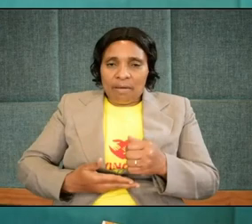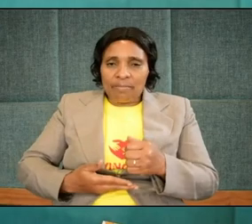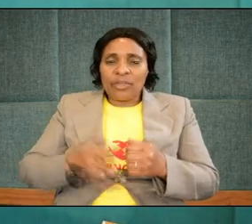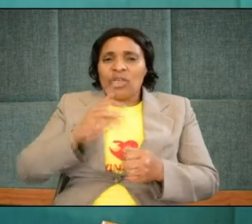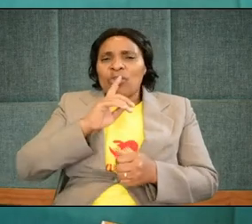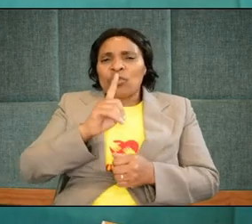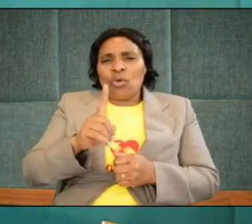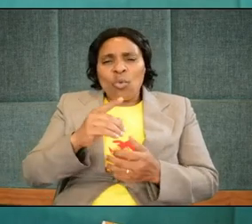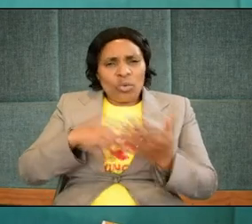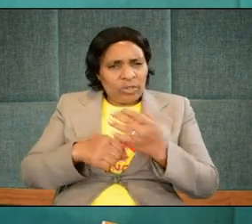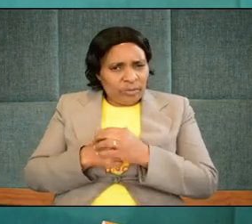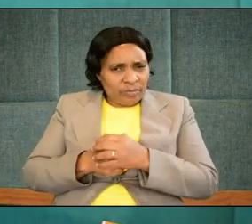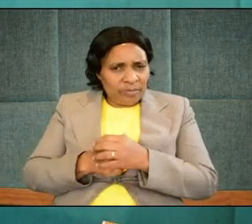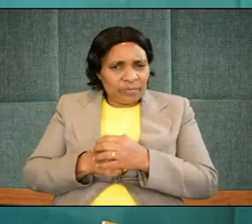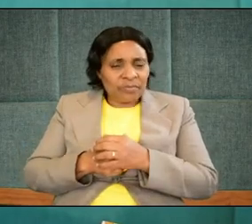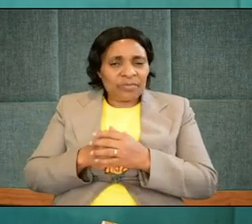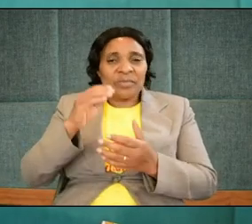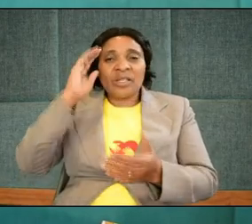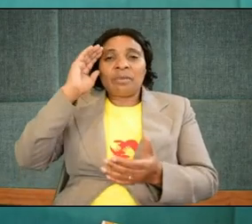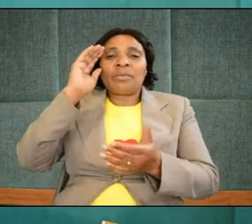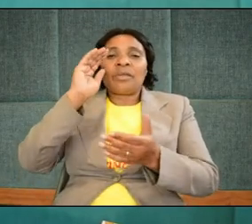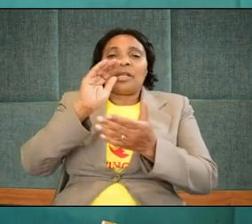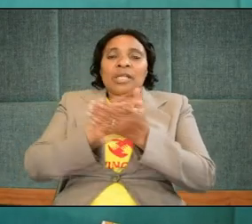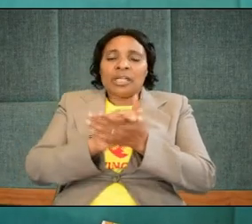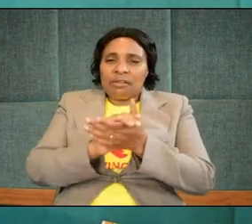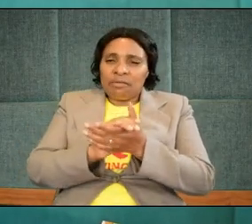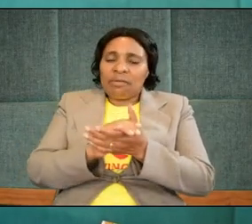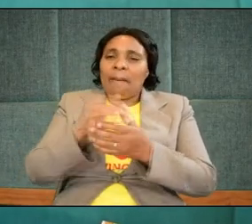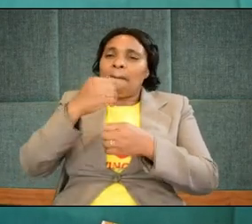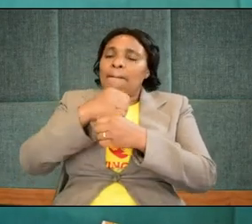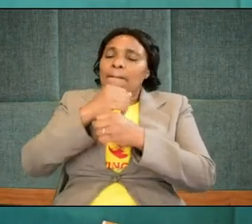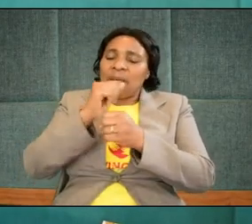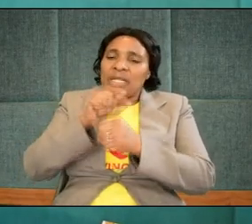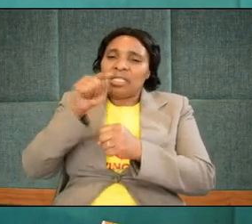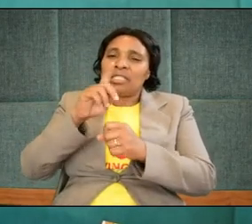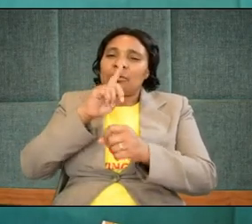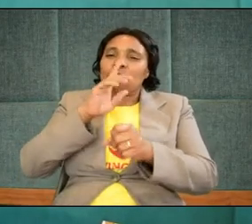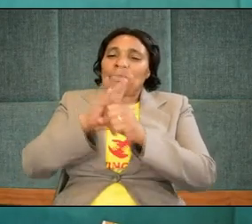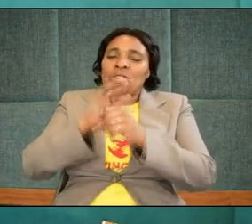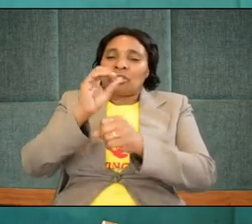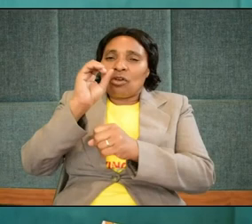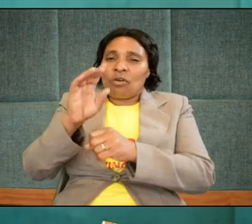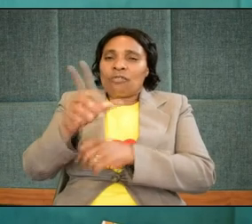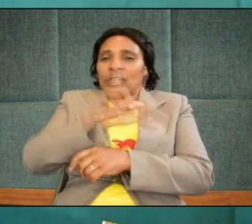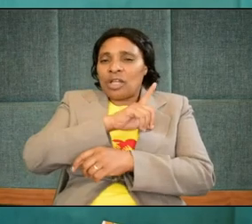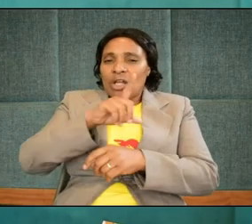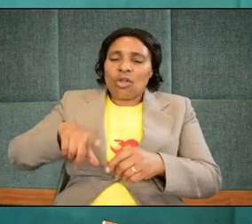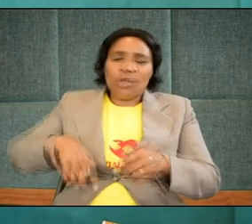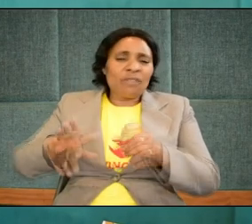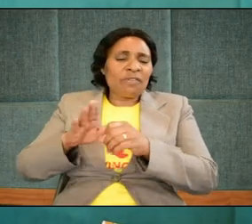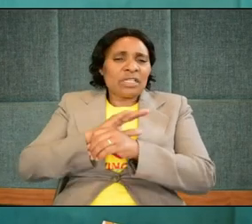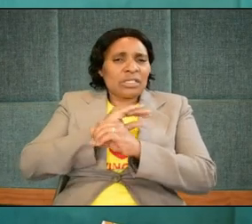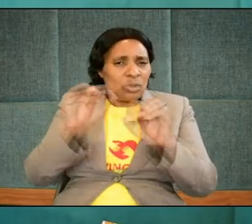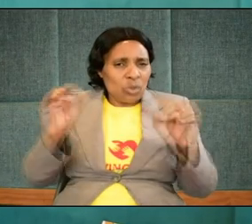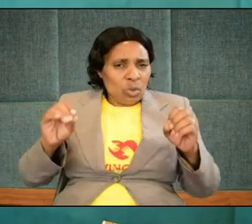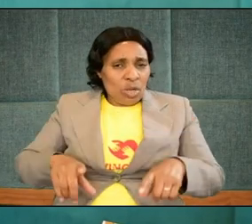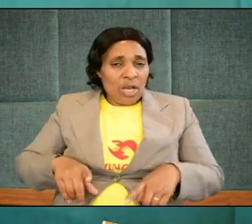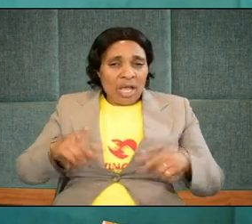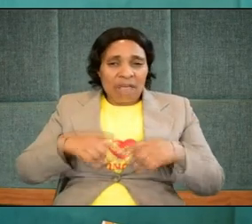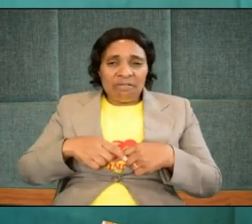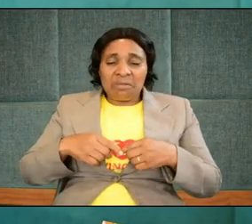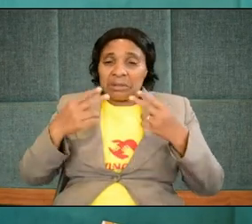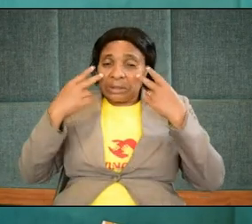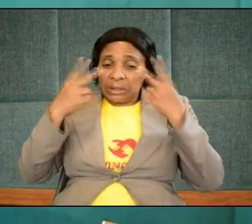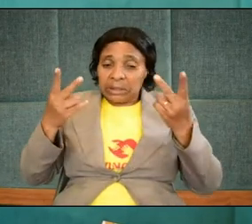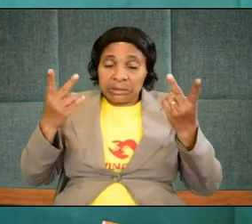the unbelief caused that the promises of the Lord were not to be fulfilled in their lives. They did not live to